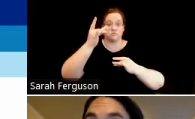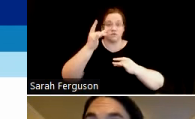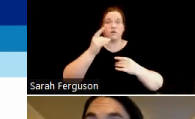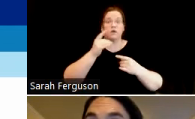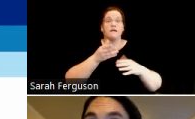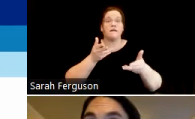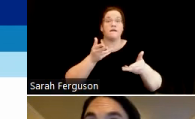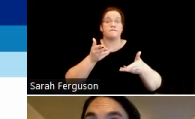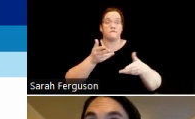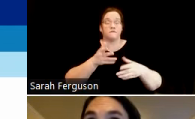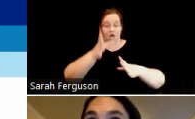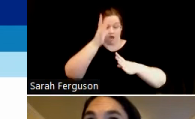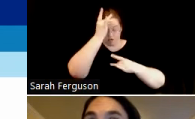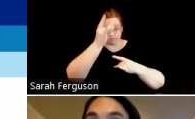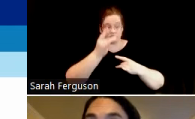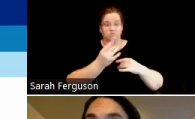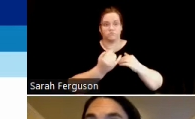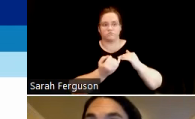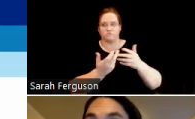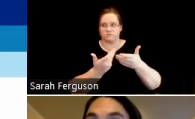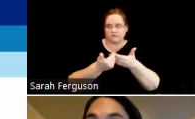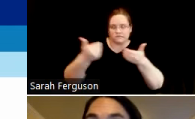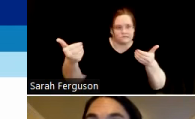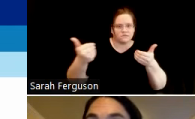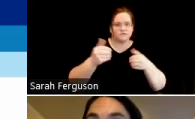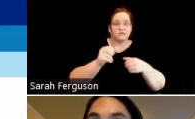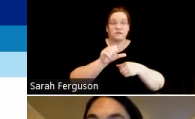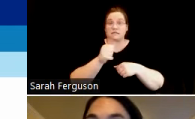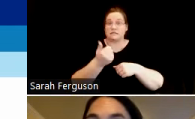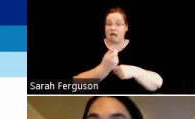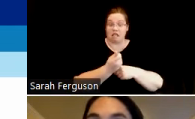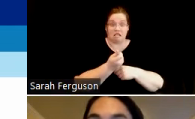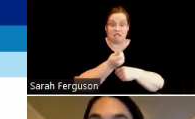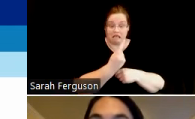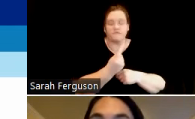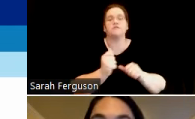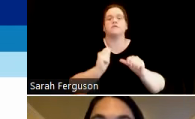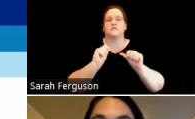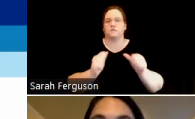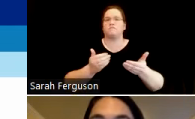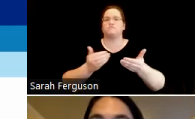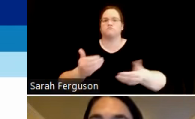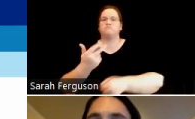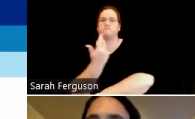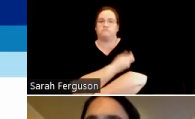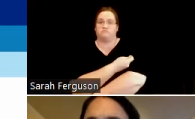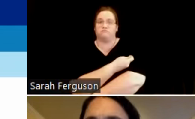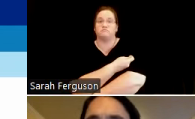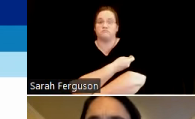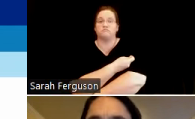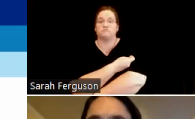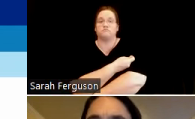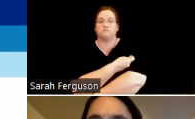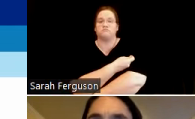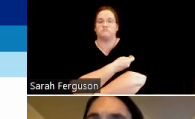with the isolation period. So day 11, they could go out and be vaccinated, but it's actually